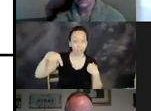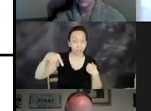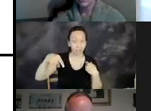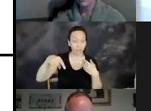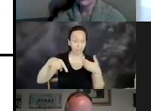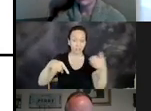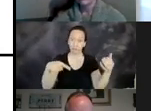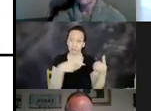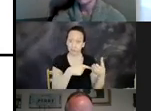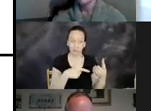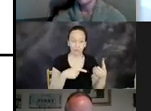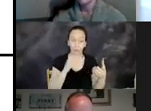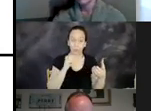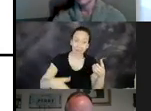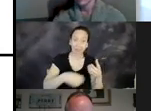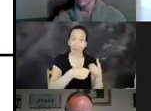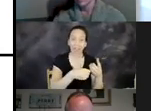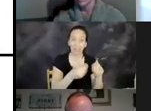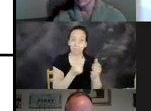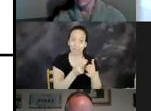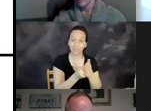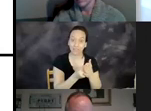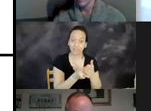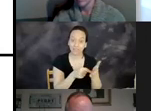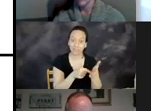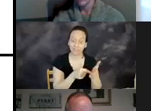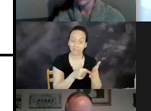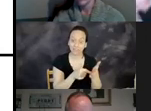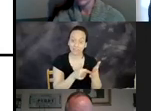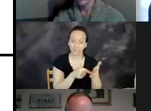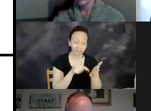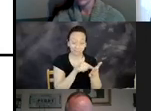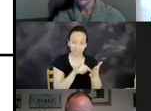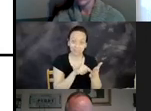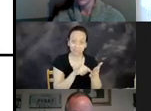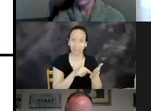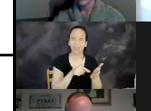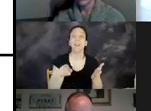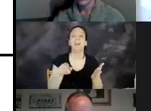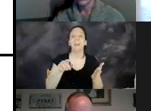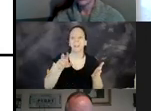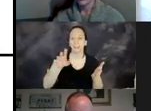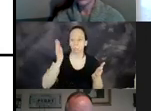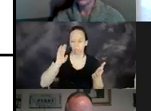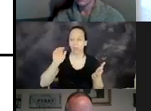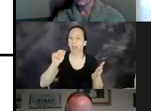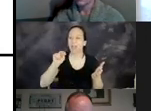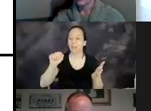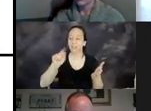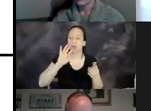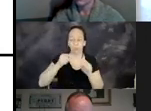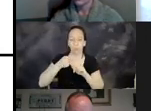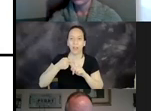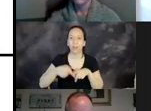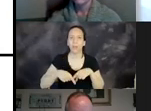fare to a card? And so the early list that Anna showed, she sort of was focusing on the physical places where you could